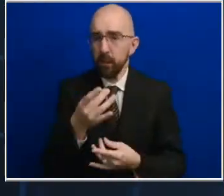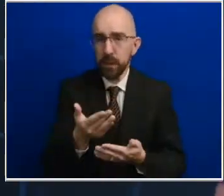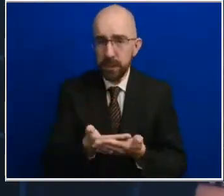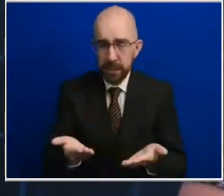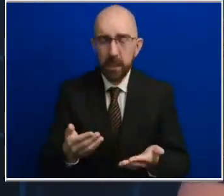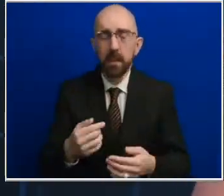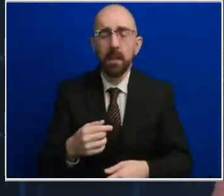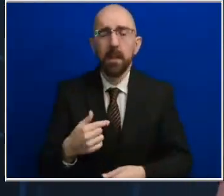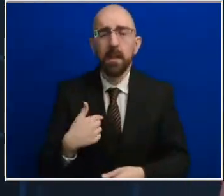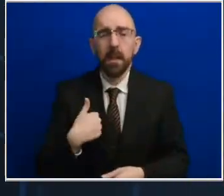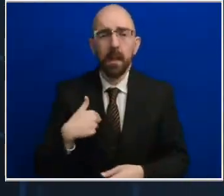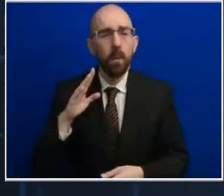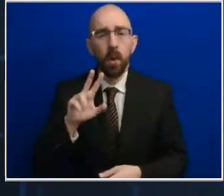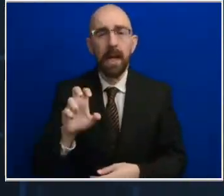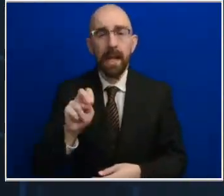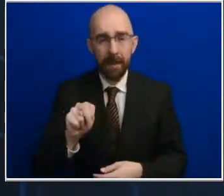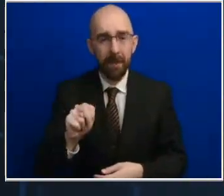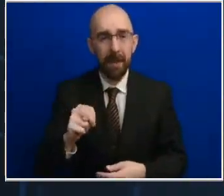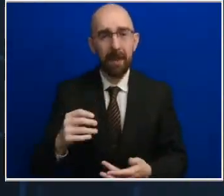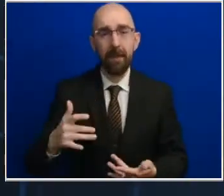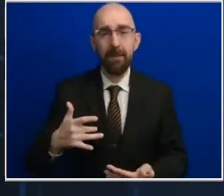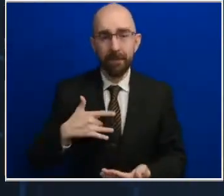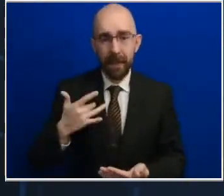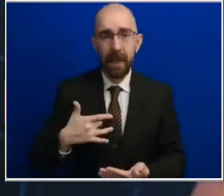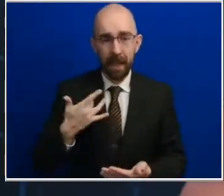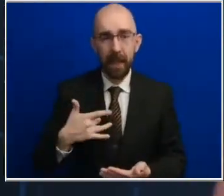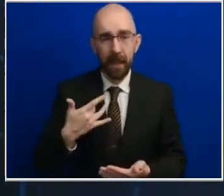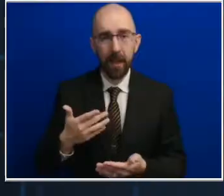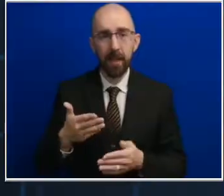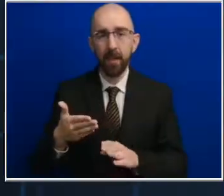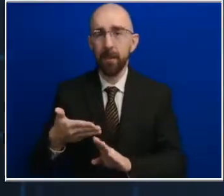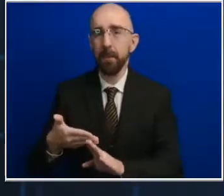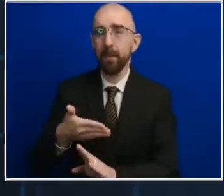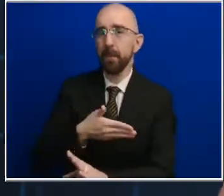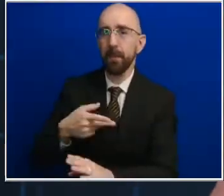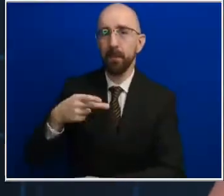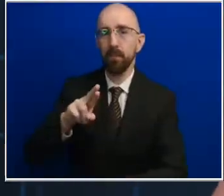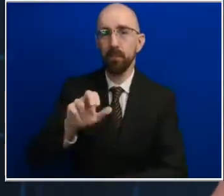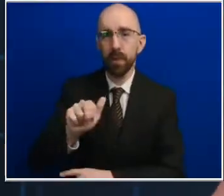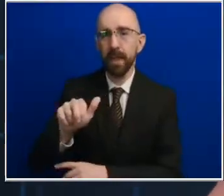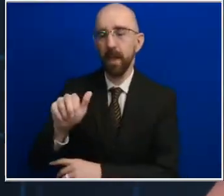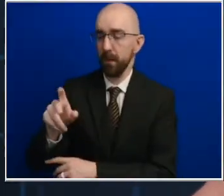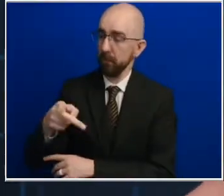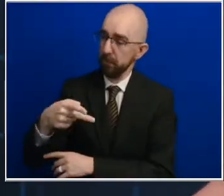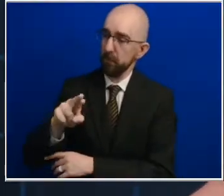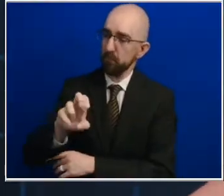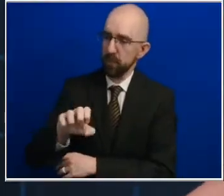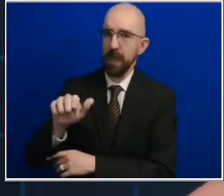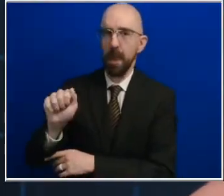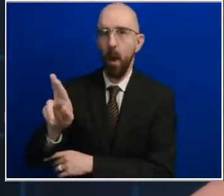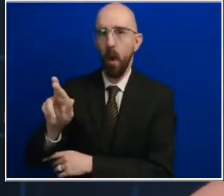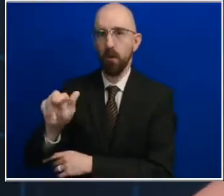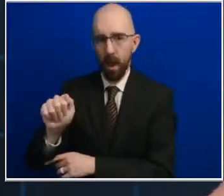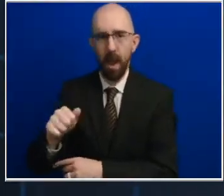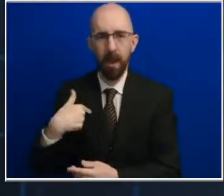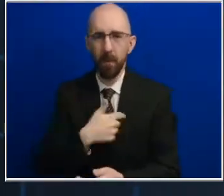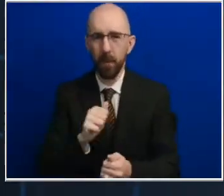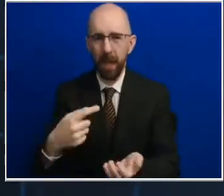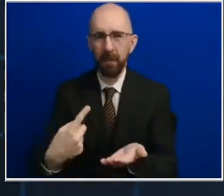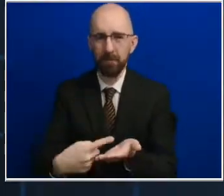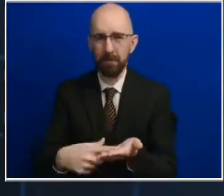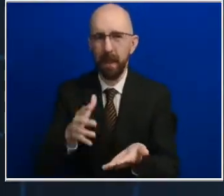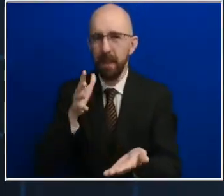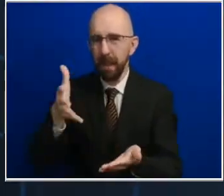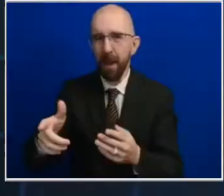I would even know, I could feel them through these pre-auras, which was an interesting thing to get down the road, or we can talk about down the road, is I've